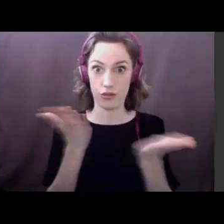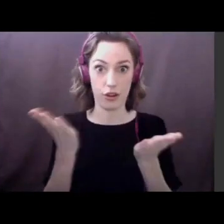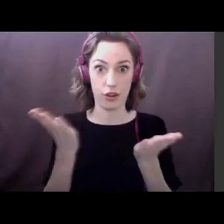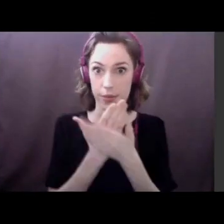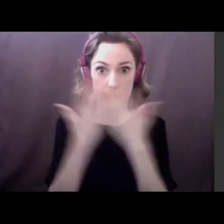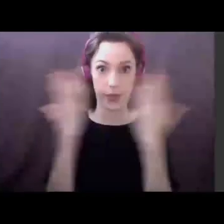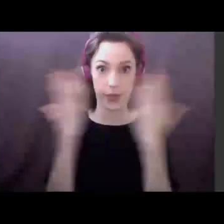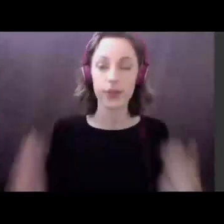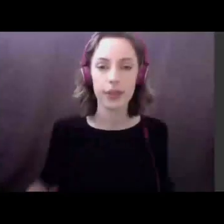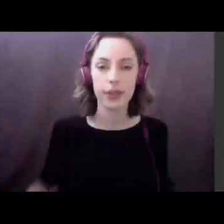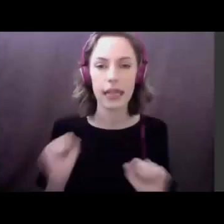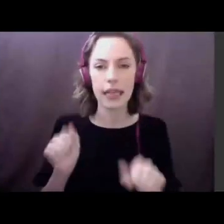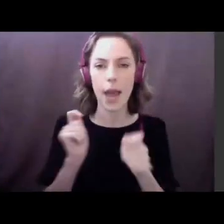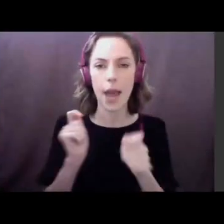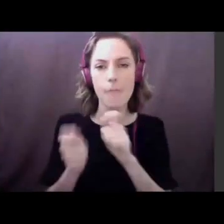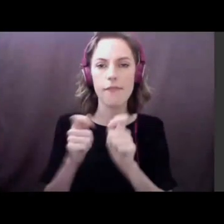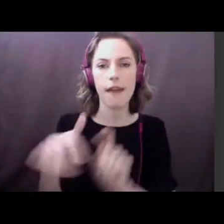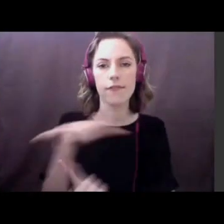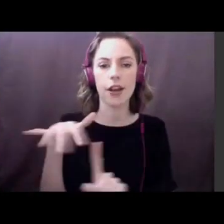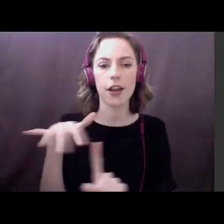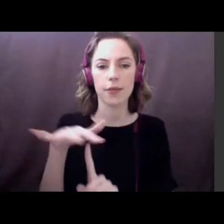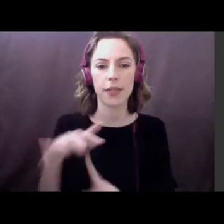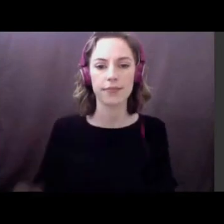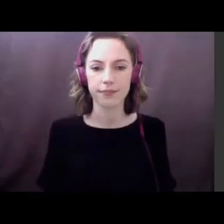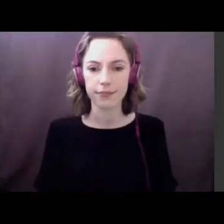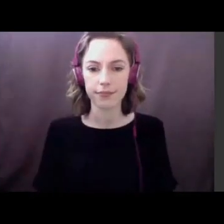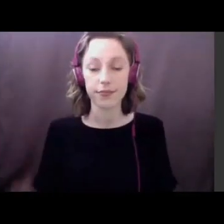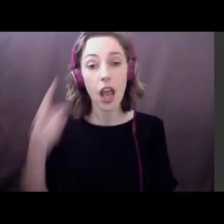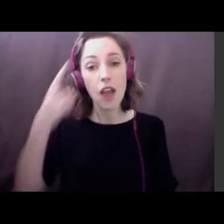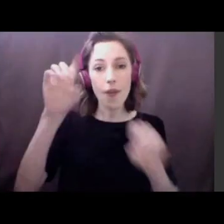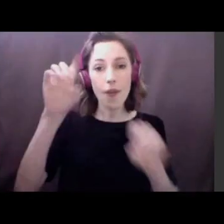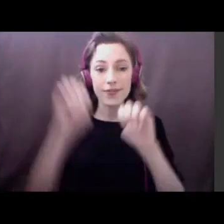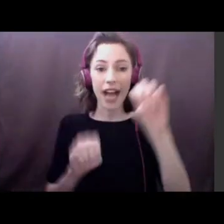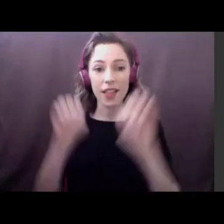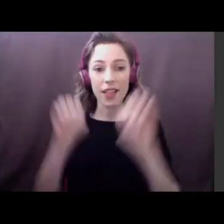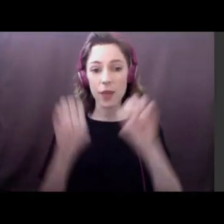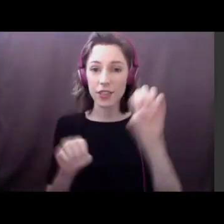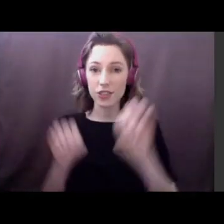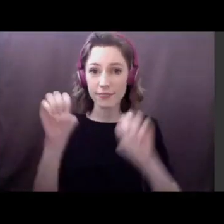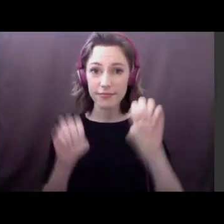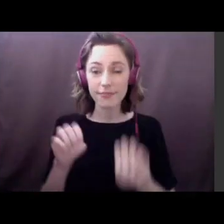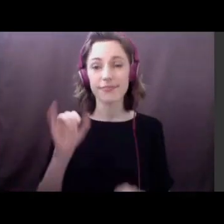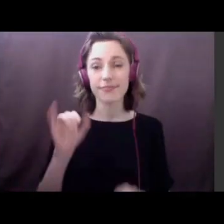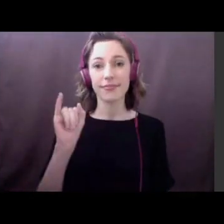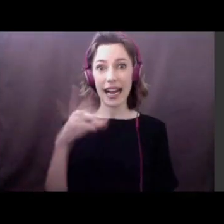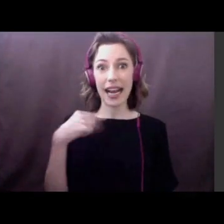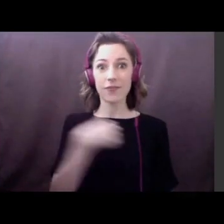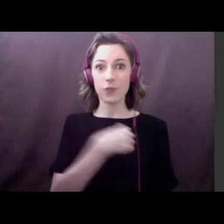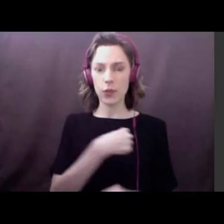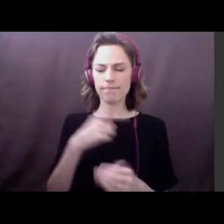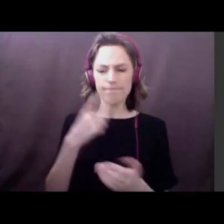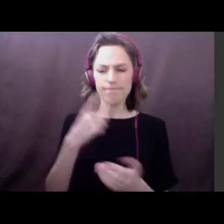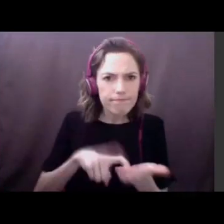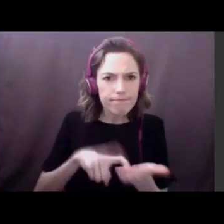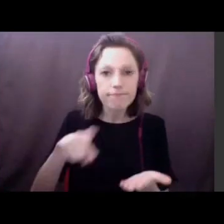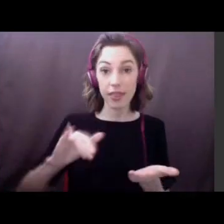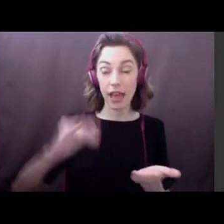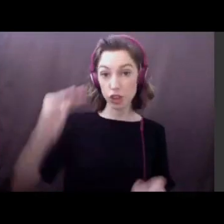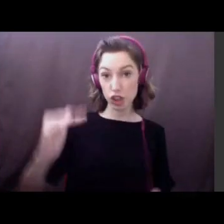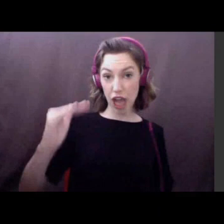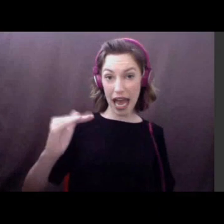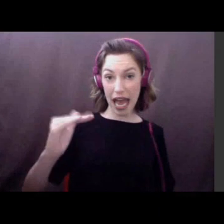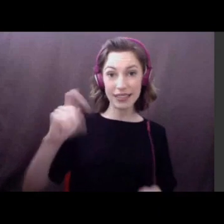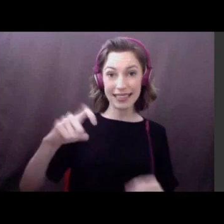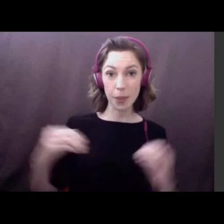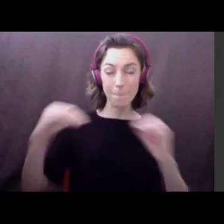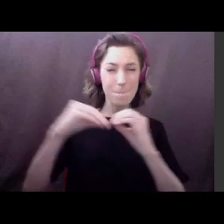out if a child needs additional support due to a cognitive or an intellectual disability, that's where it becomes much more